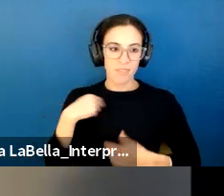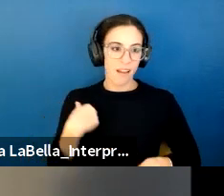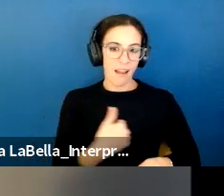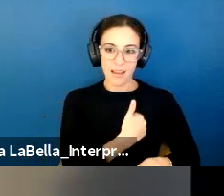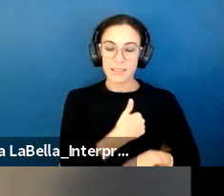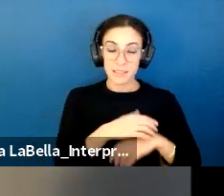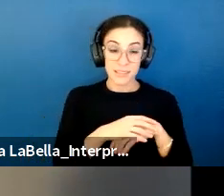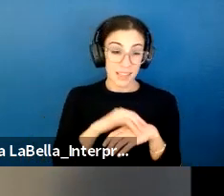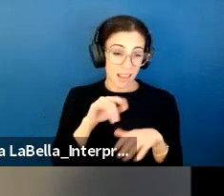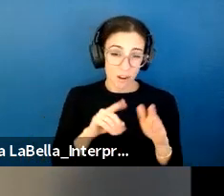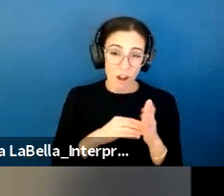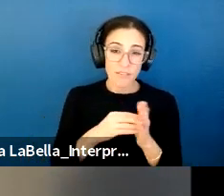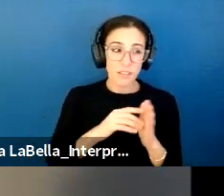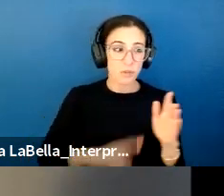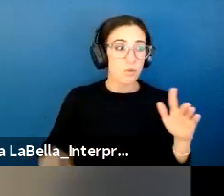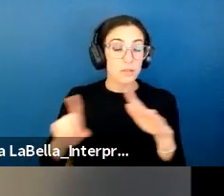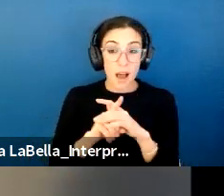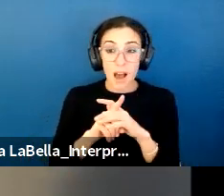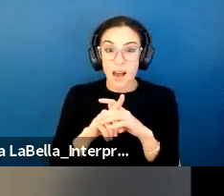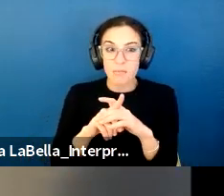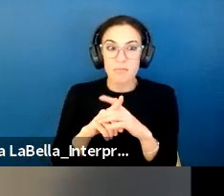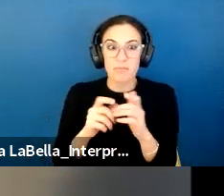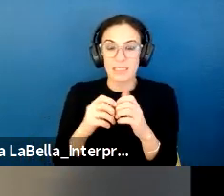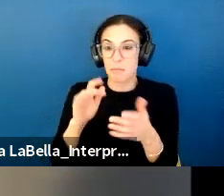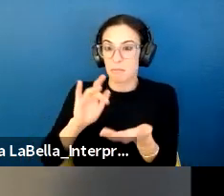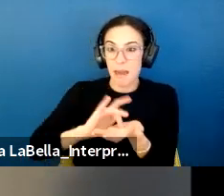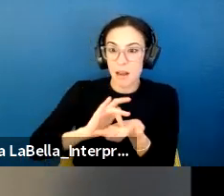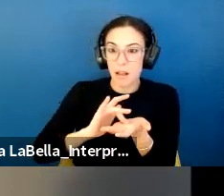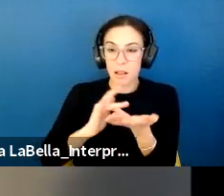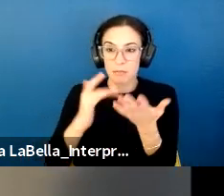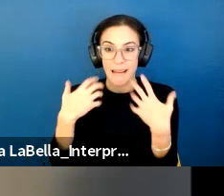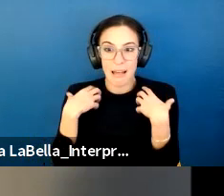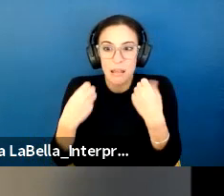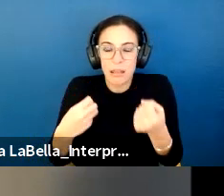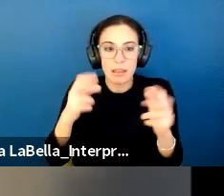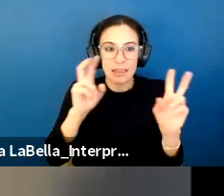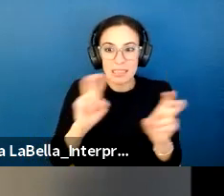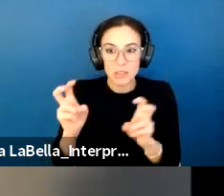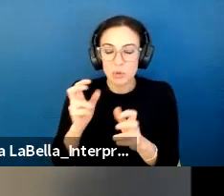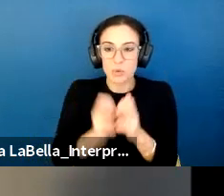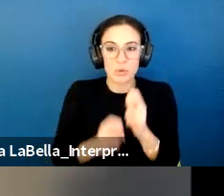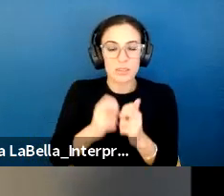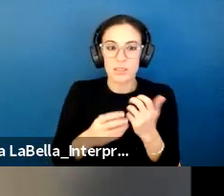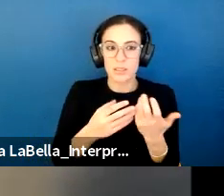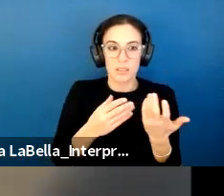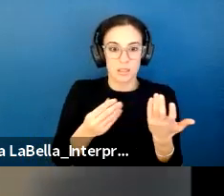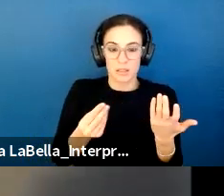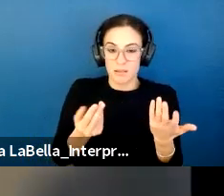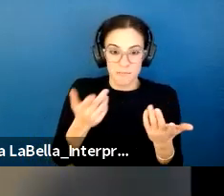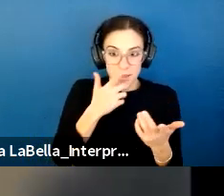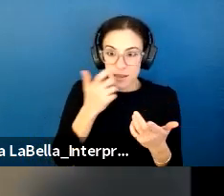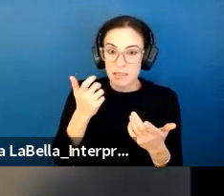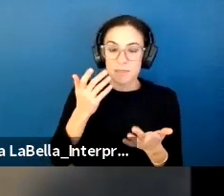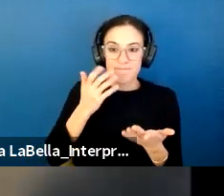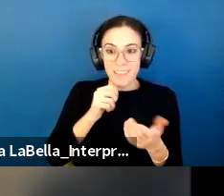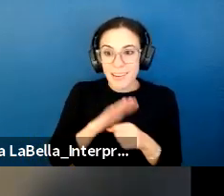shows up in medical conditions and clusters of, a lack of health and well-being for